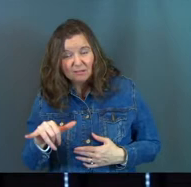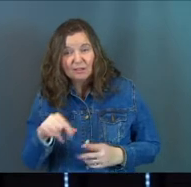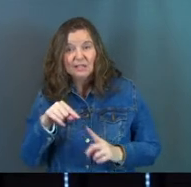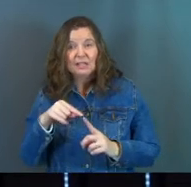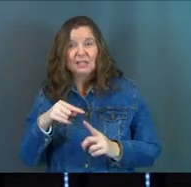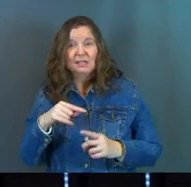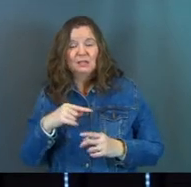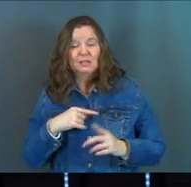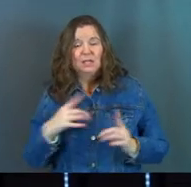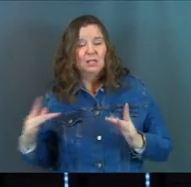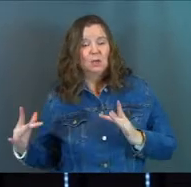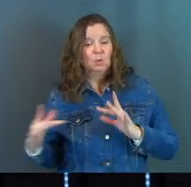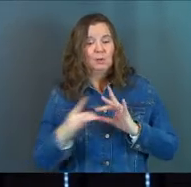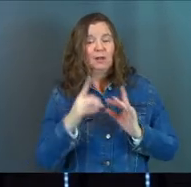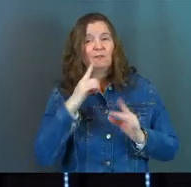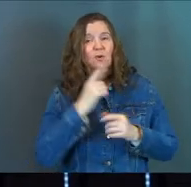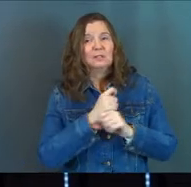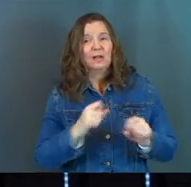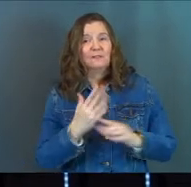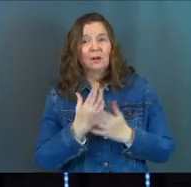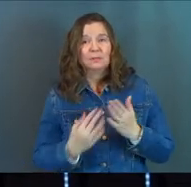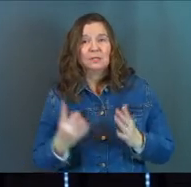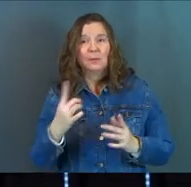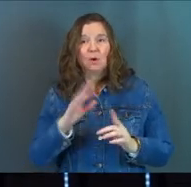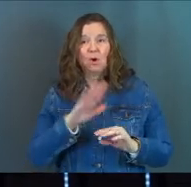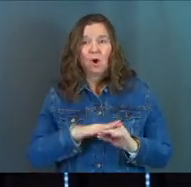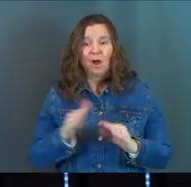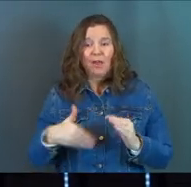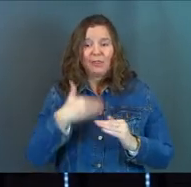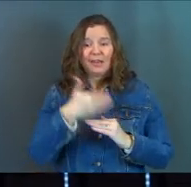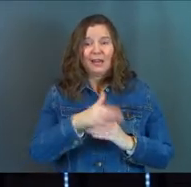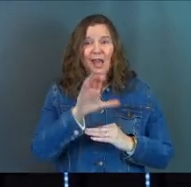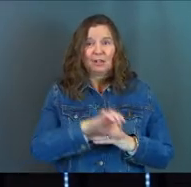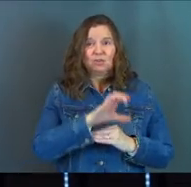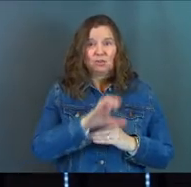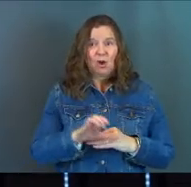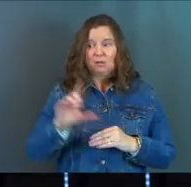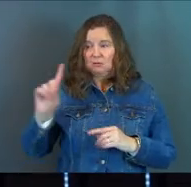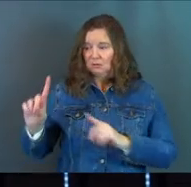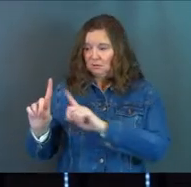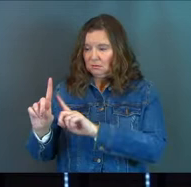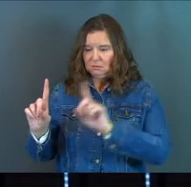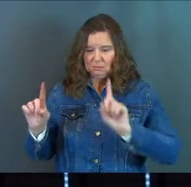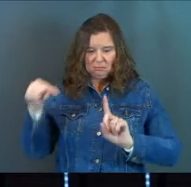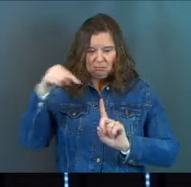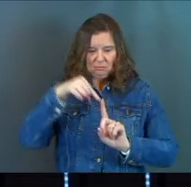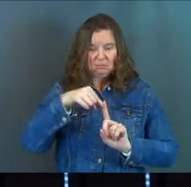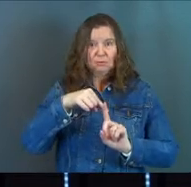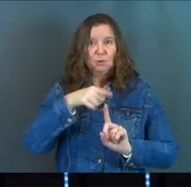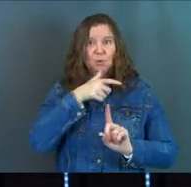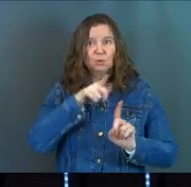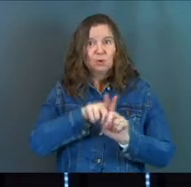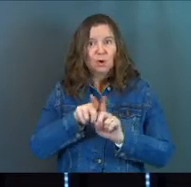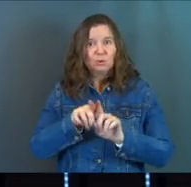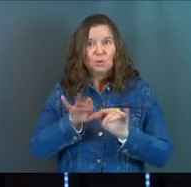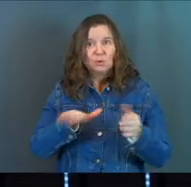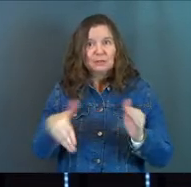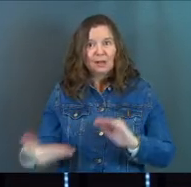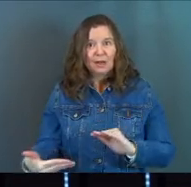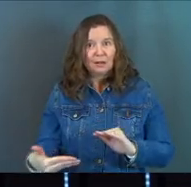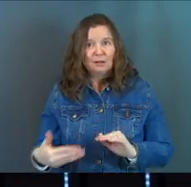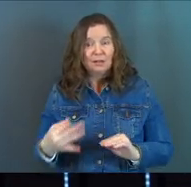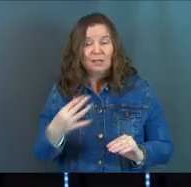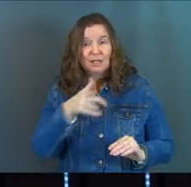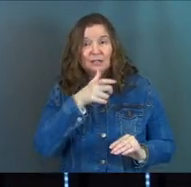He reaches out for salvation from someone on the next cross over who's also dying. If